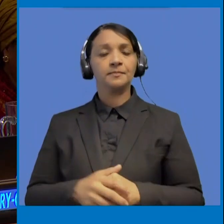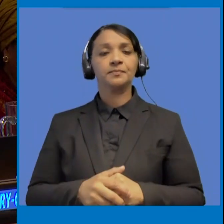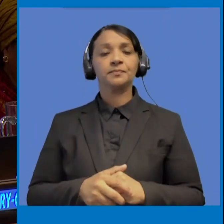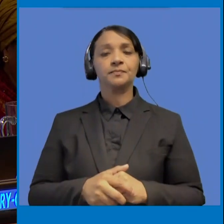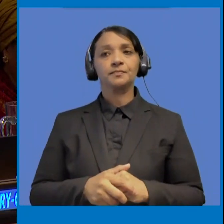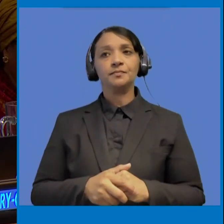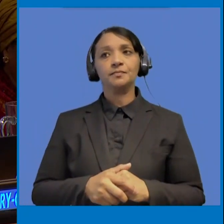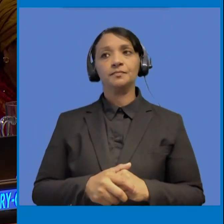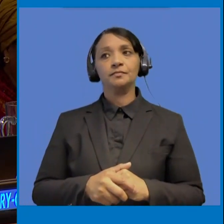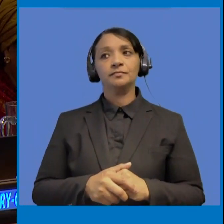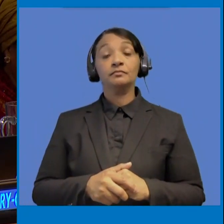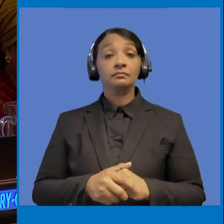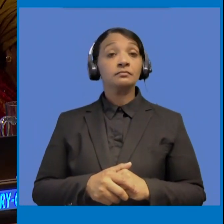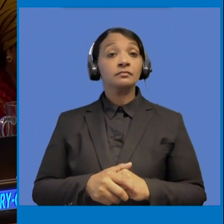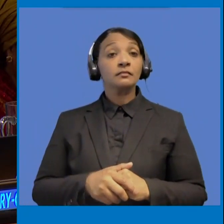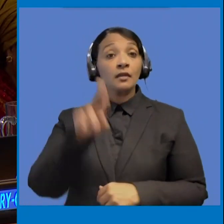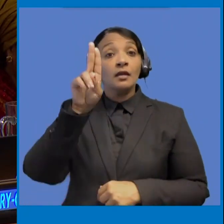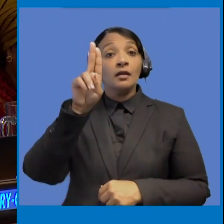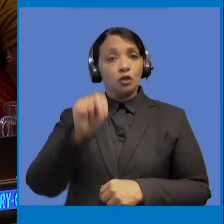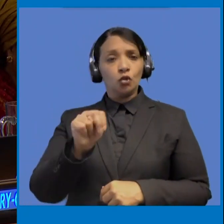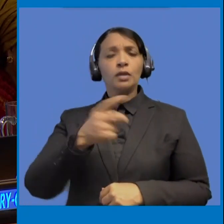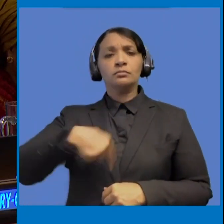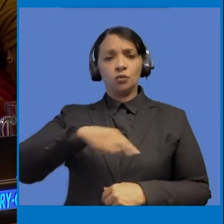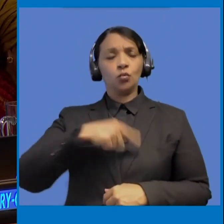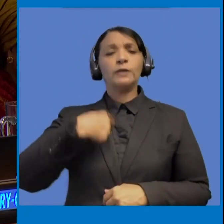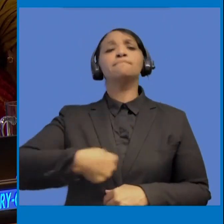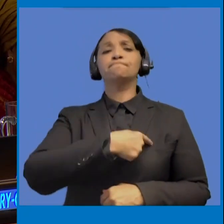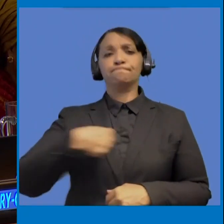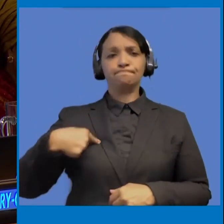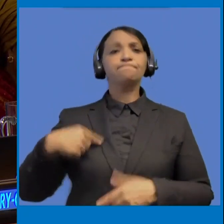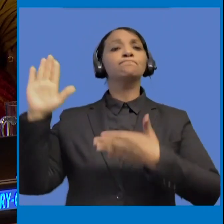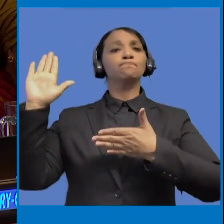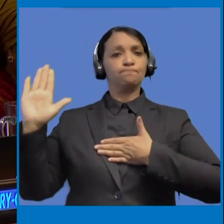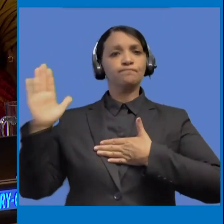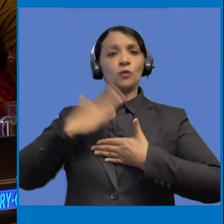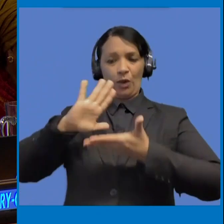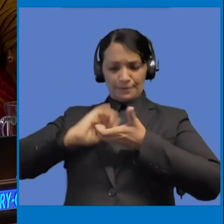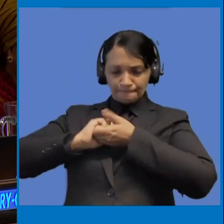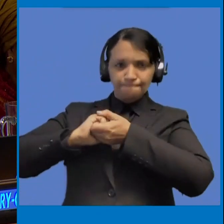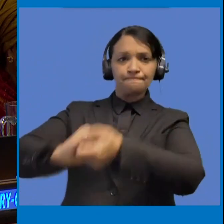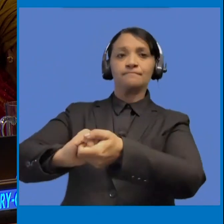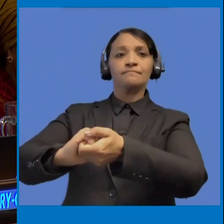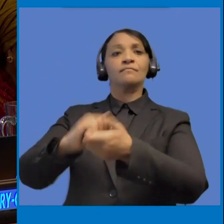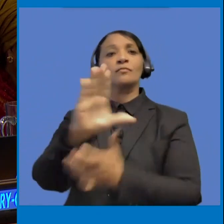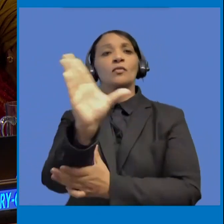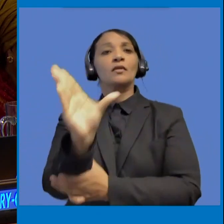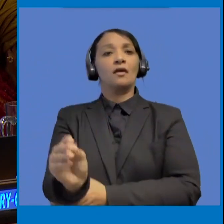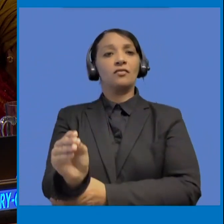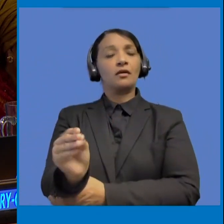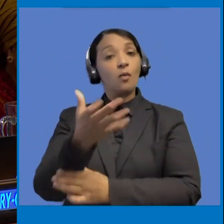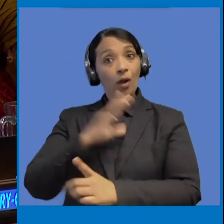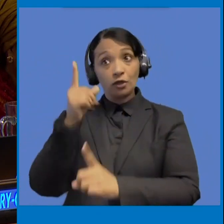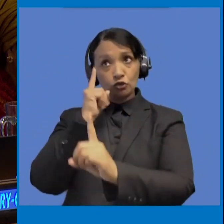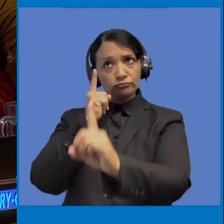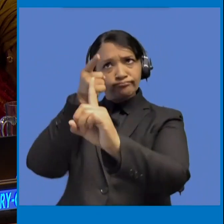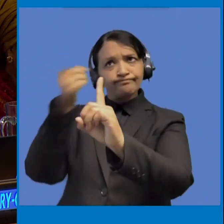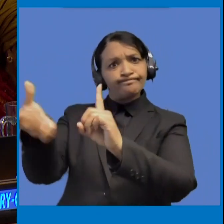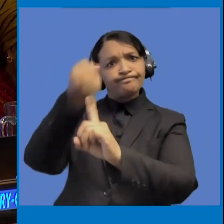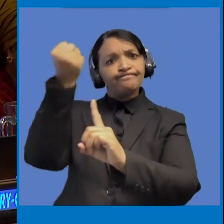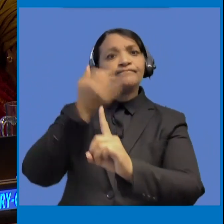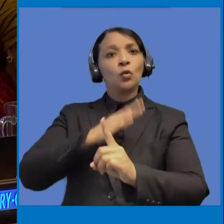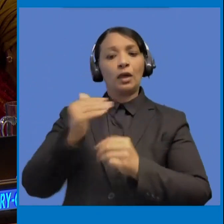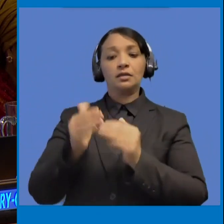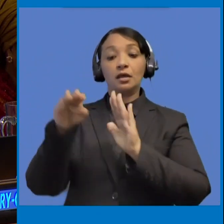The United Nations is committed to strengthening its partnership with Africa and supporting every effort to realize the promise of the 2030